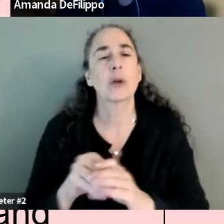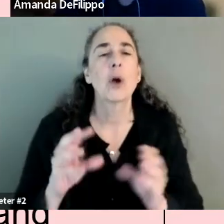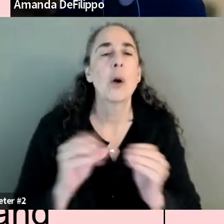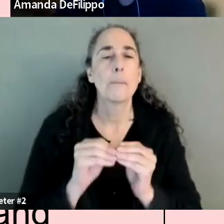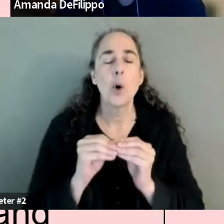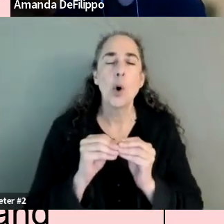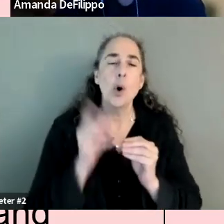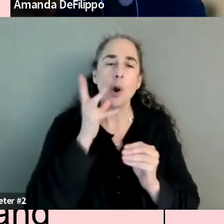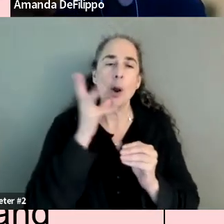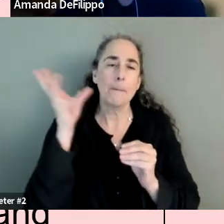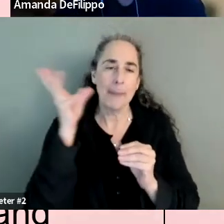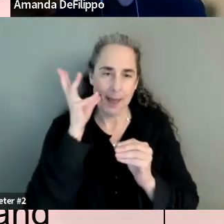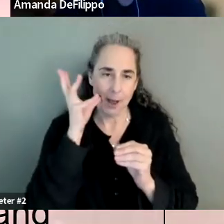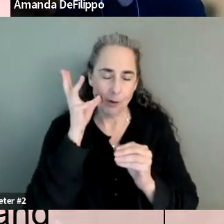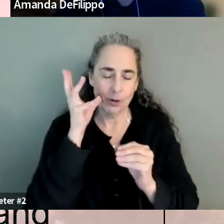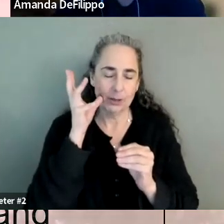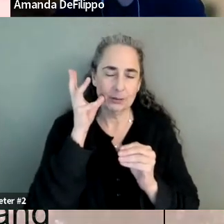nights.